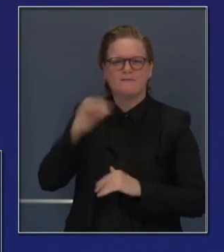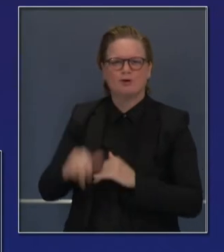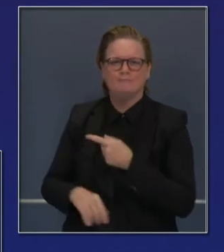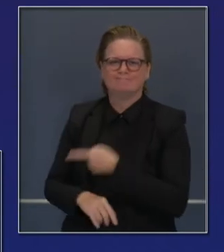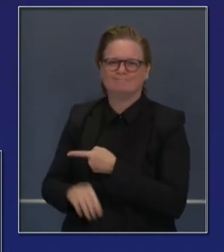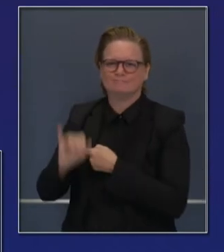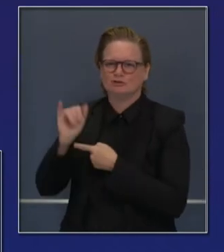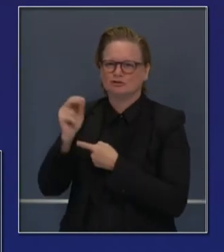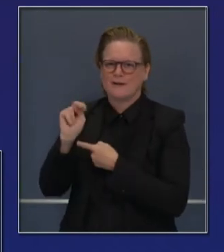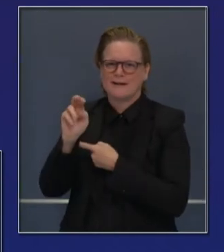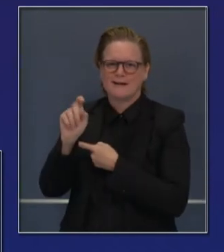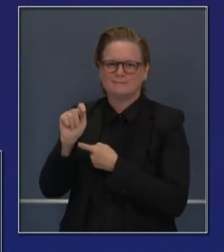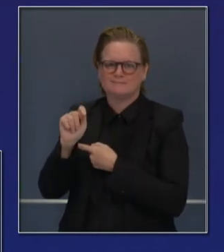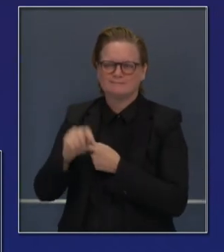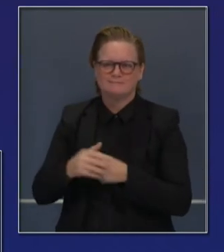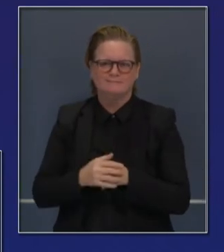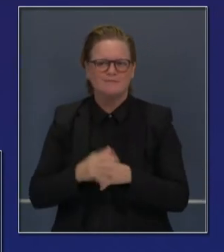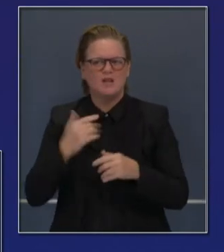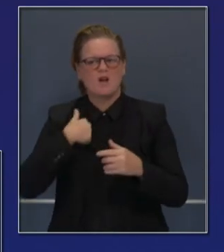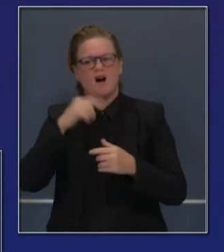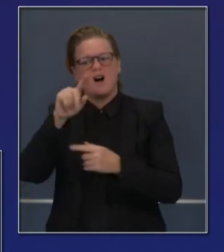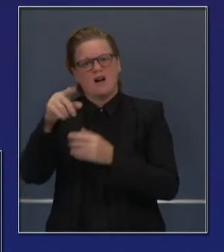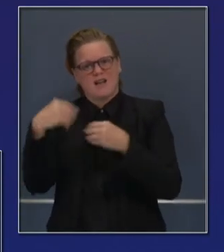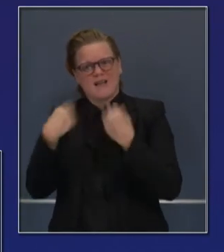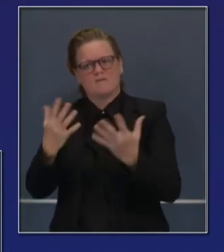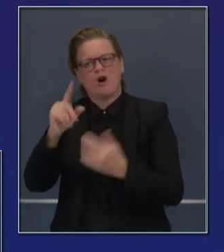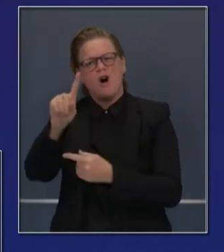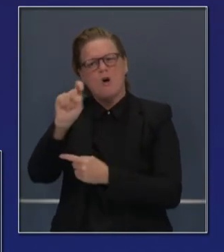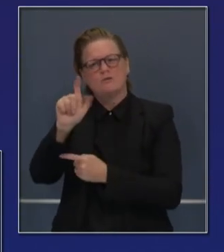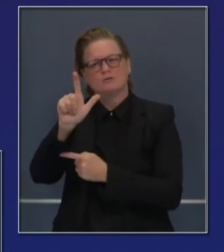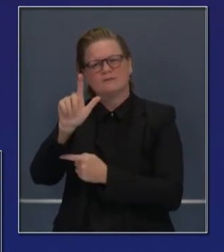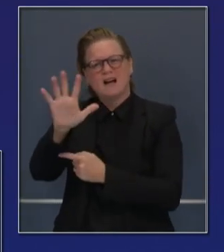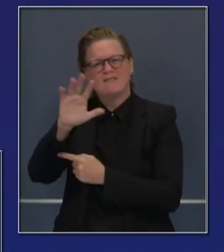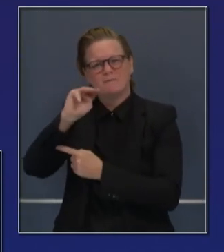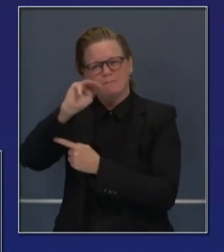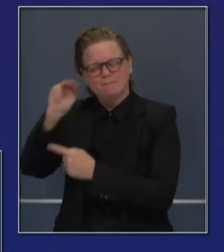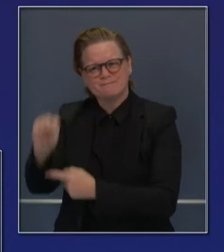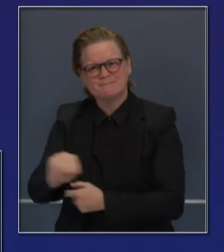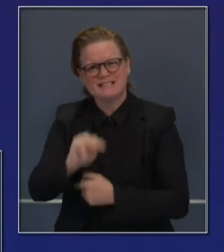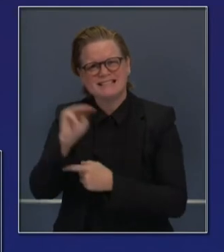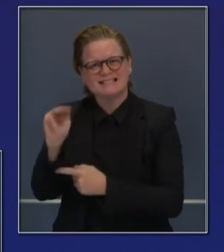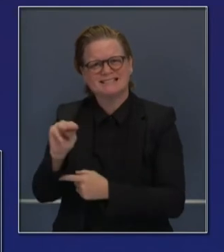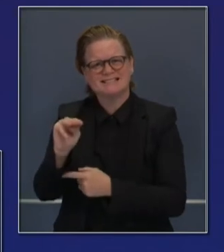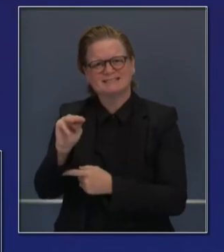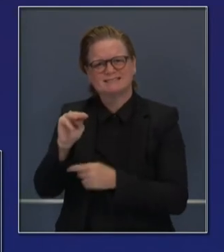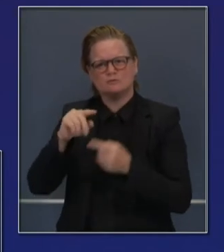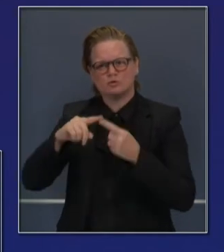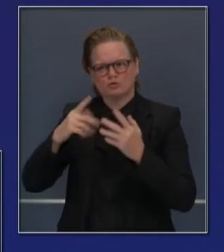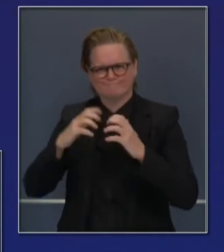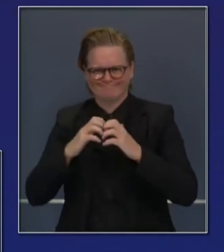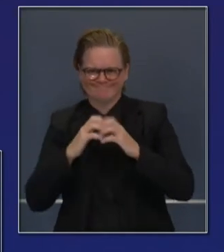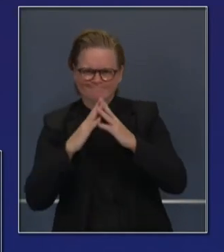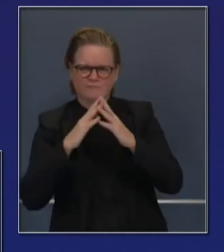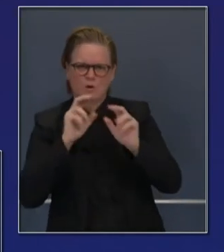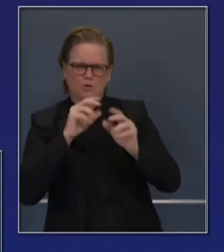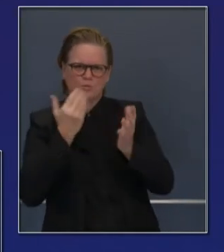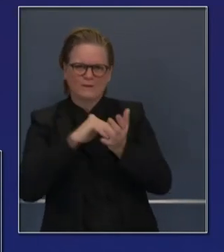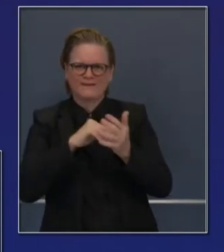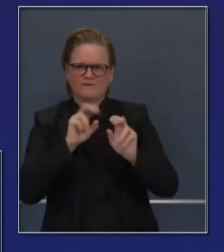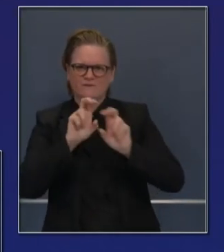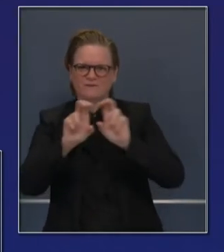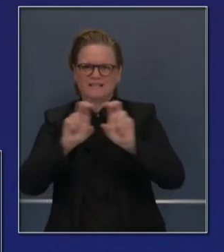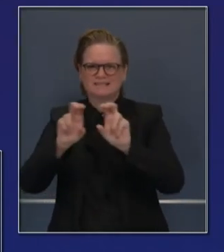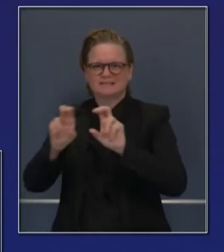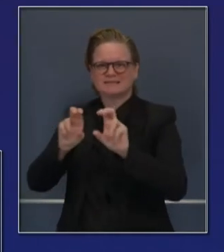provide $125 million. We're looking to leverage these dollars. You can see what's already happened just since we announced the first tranche